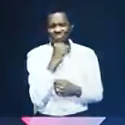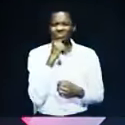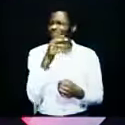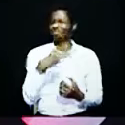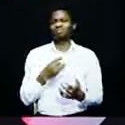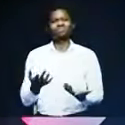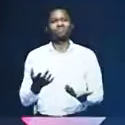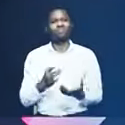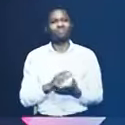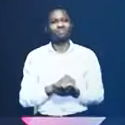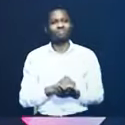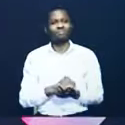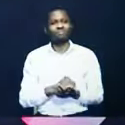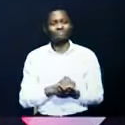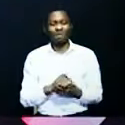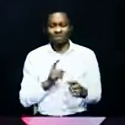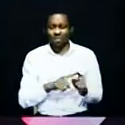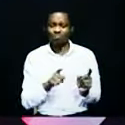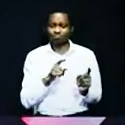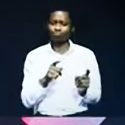that. But I attended all night,